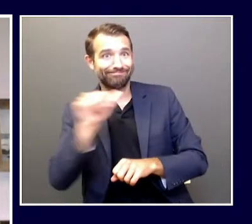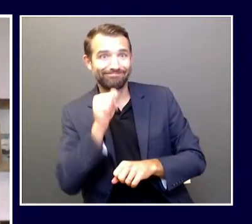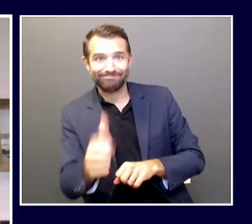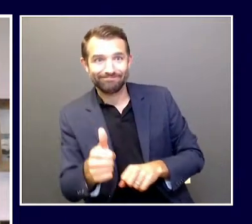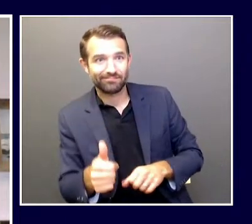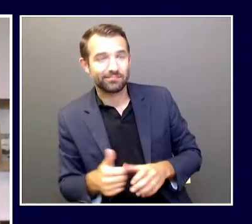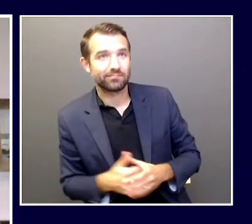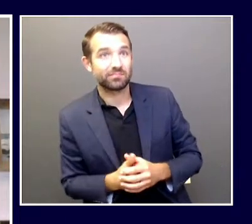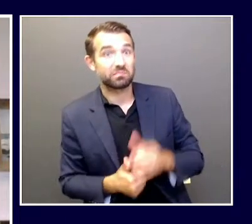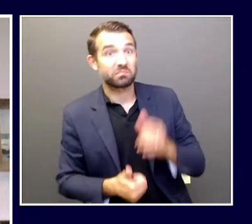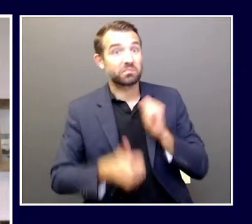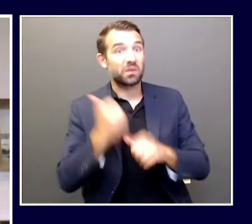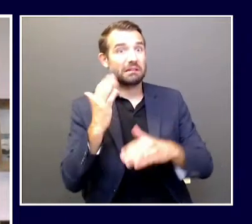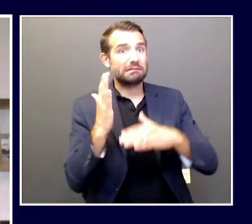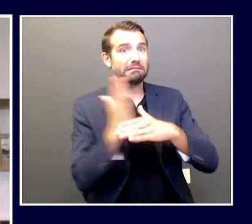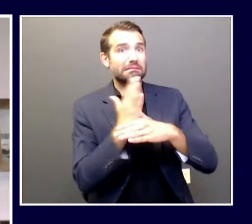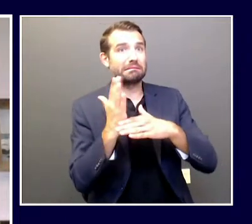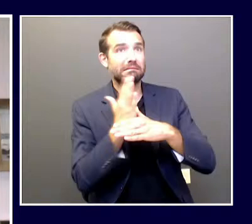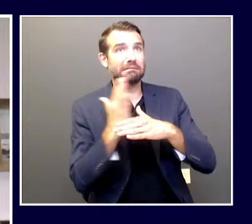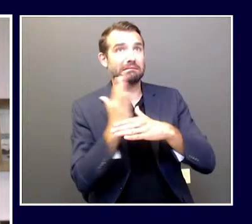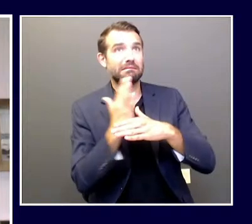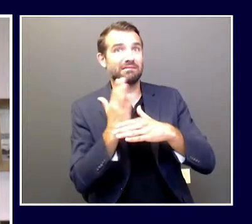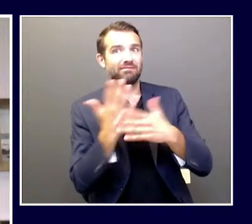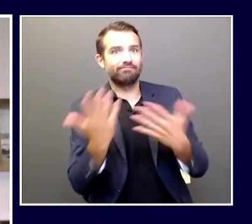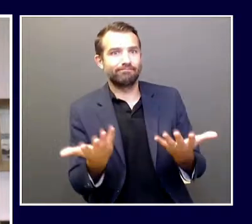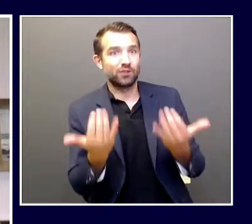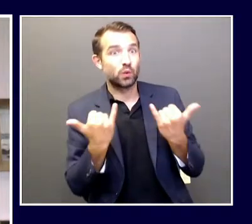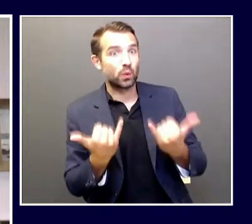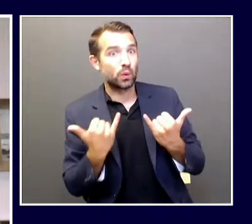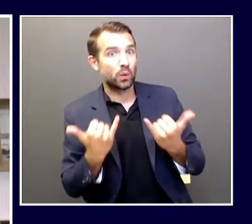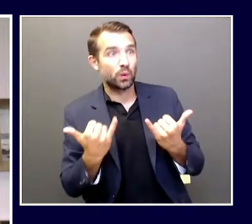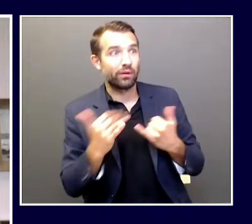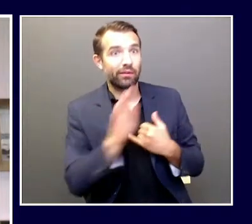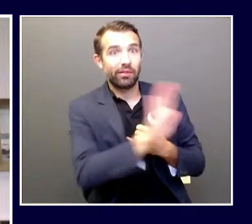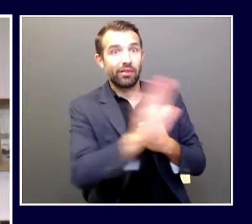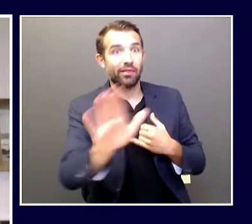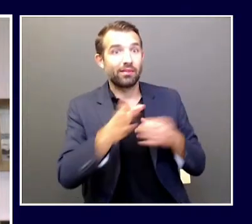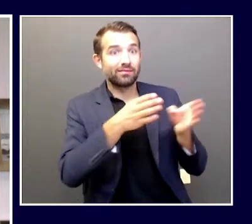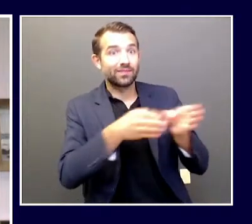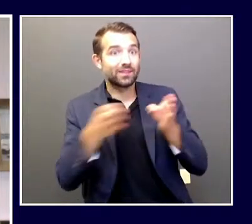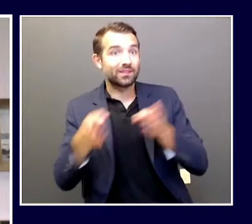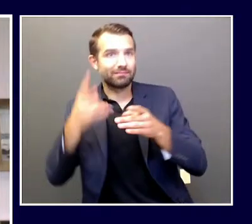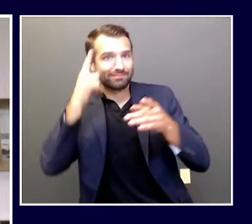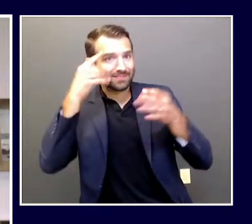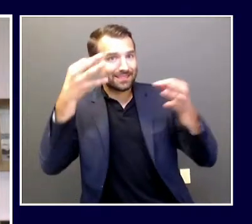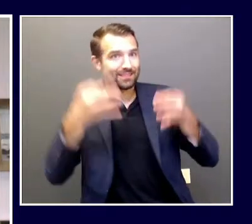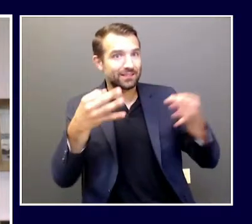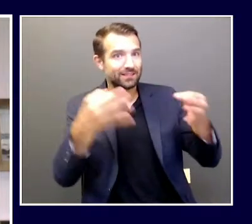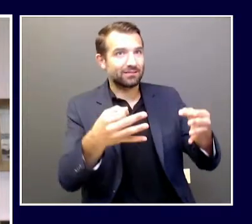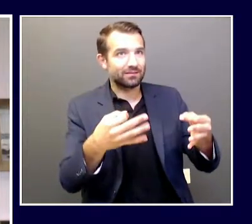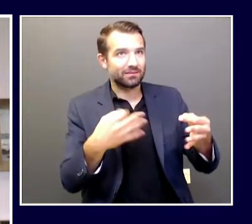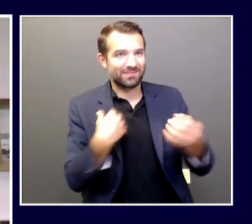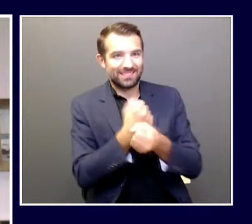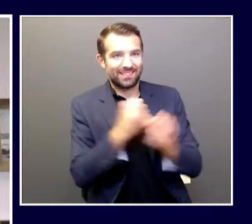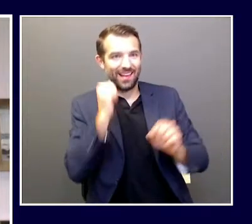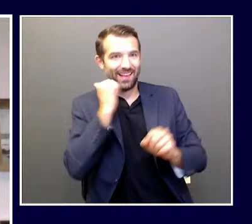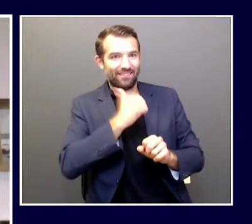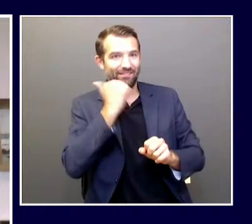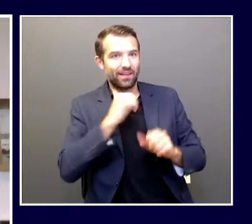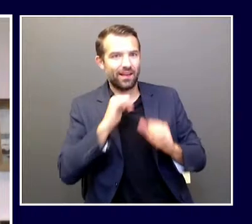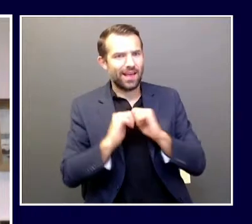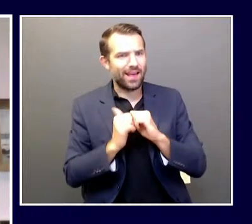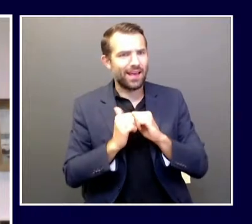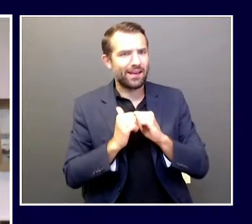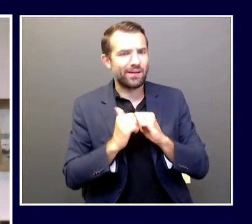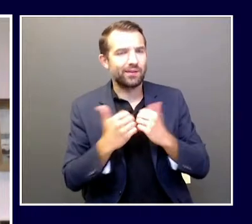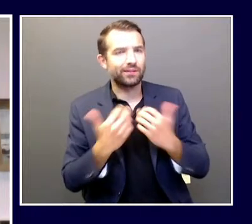manner persists. So I'd like to try to capture the way that at least me and my family think about how we go about